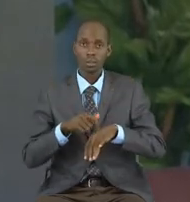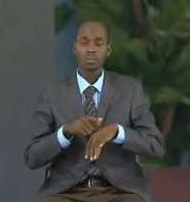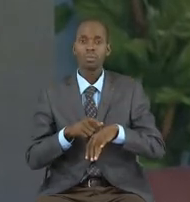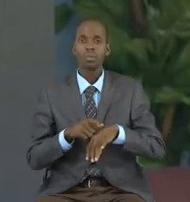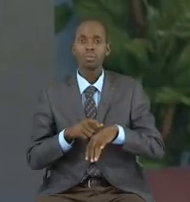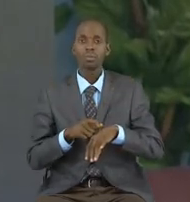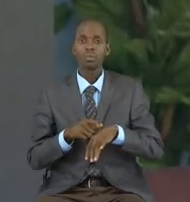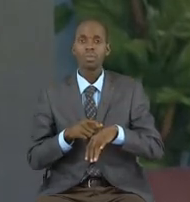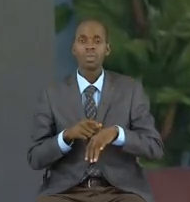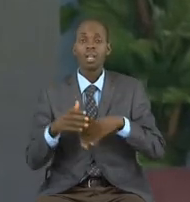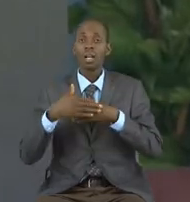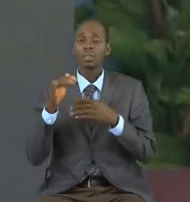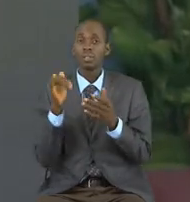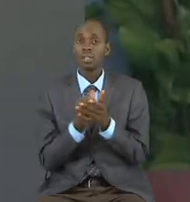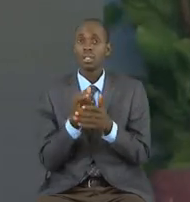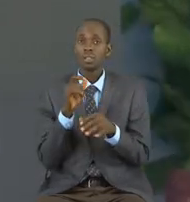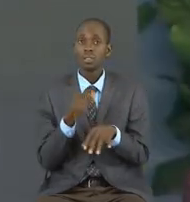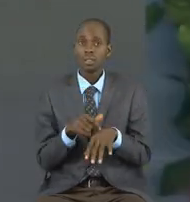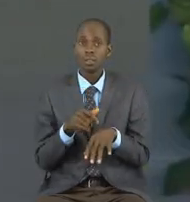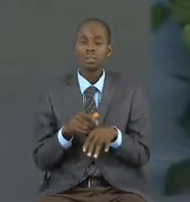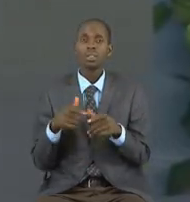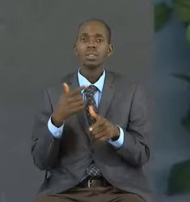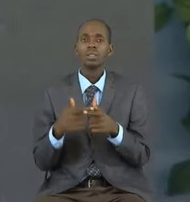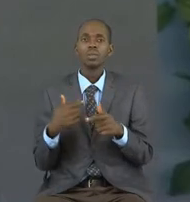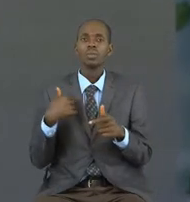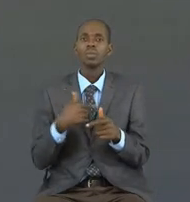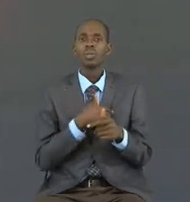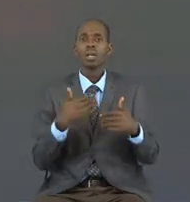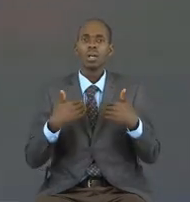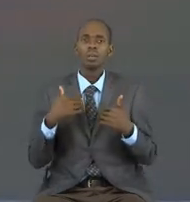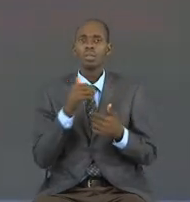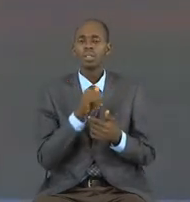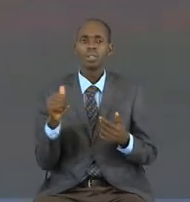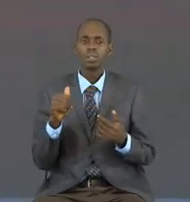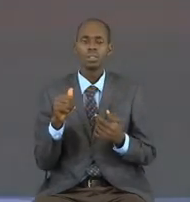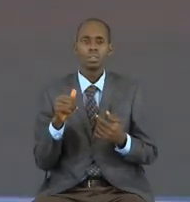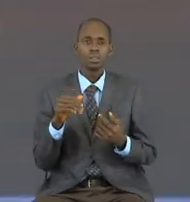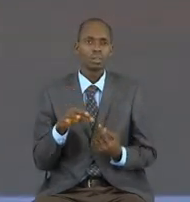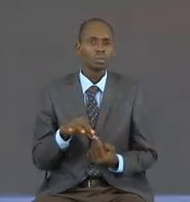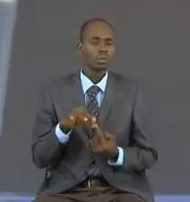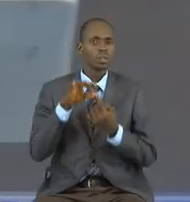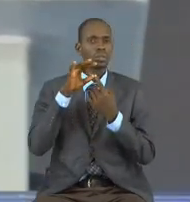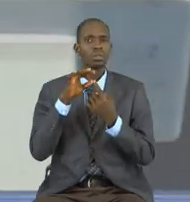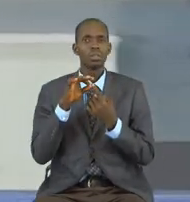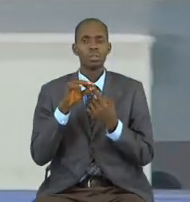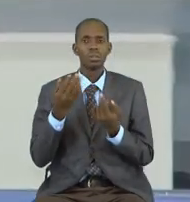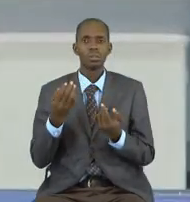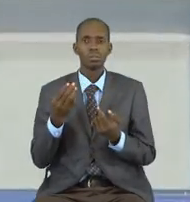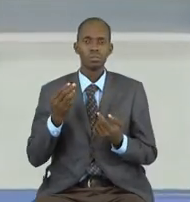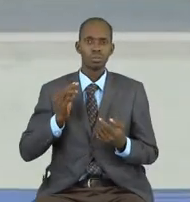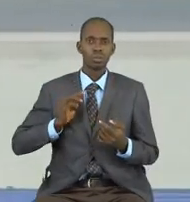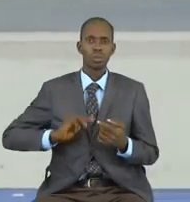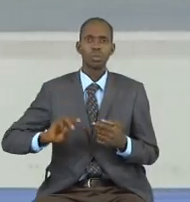After that time, then we have a special mission week in our church. And our special mission